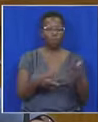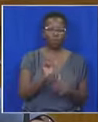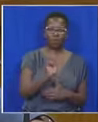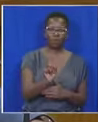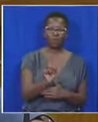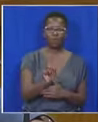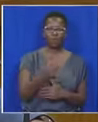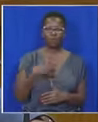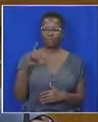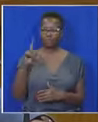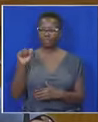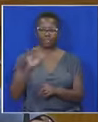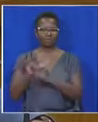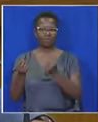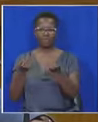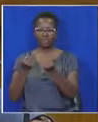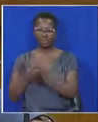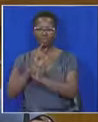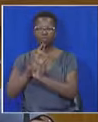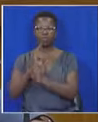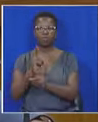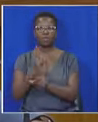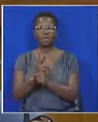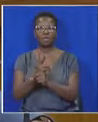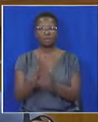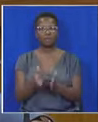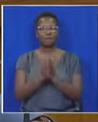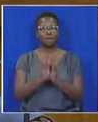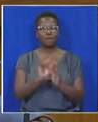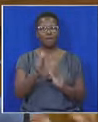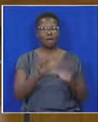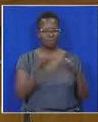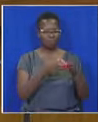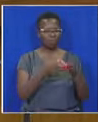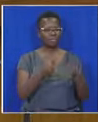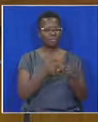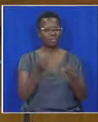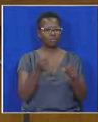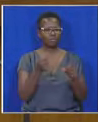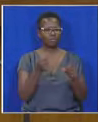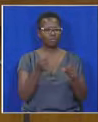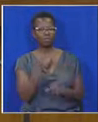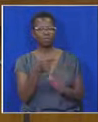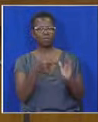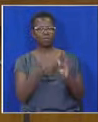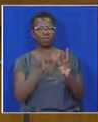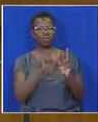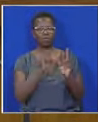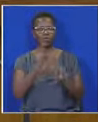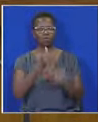will never support this report and calls on other parties to do the right thing and reject this blatant cadre deployment. Thank you very much.